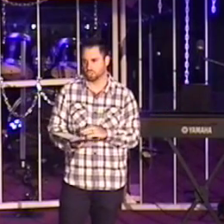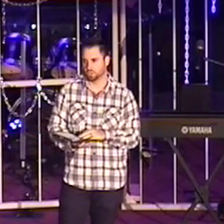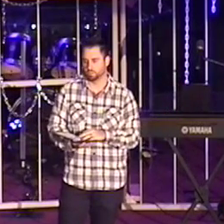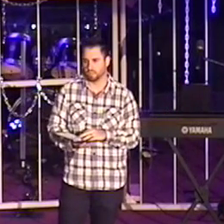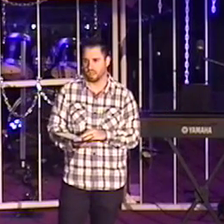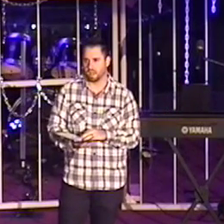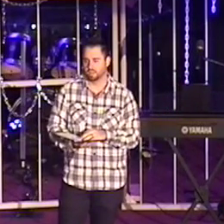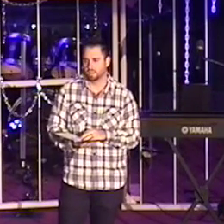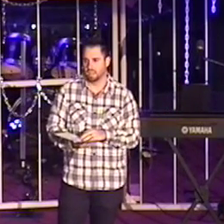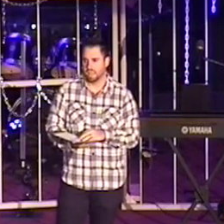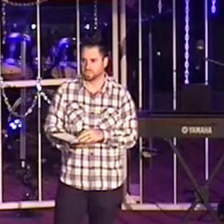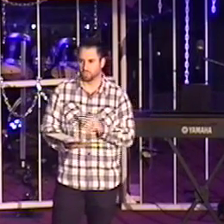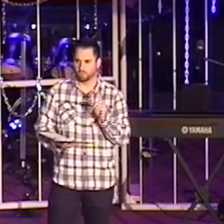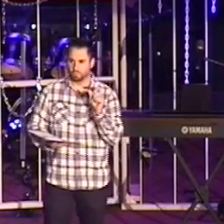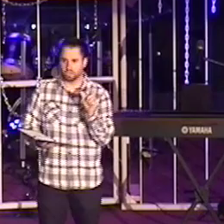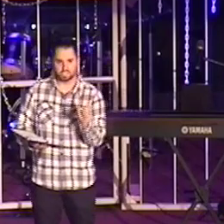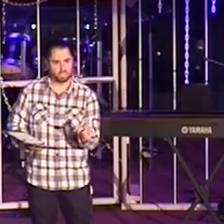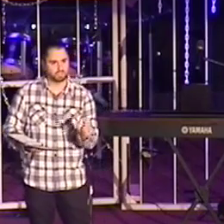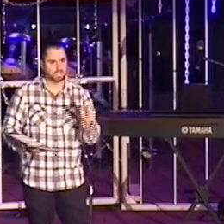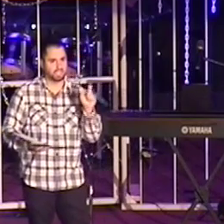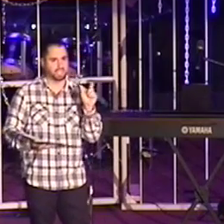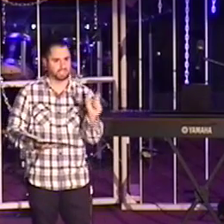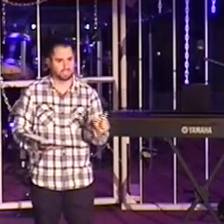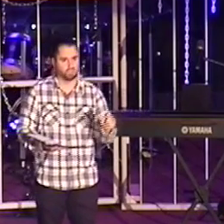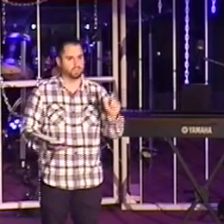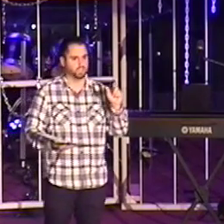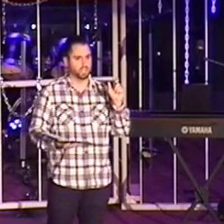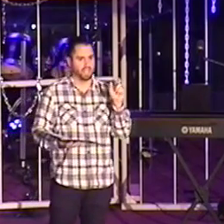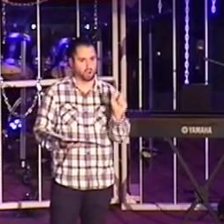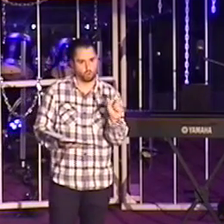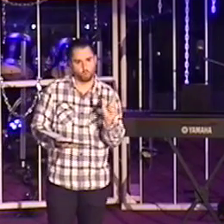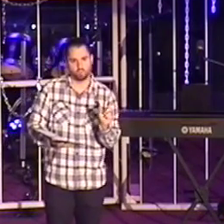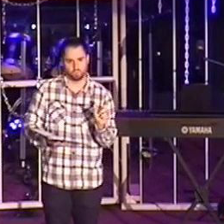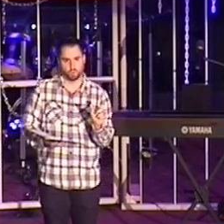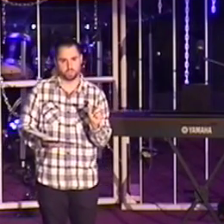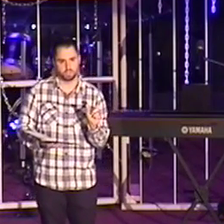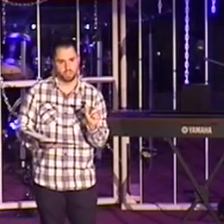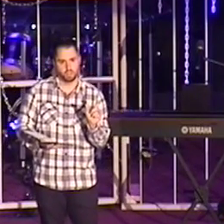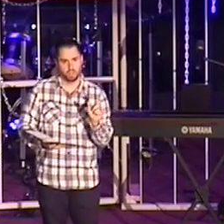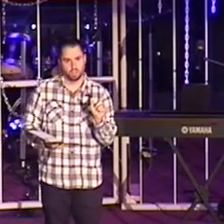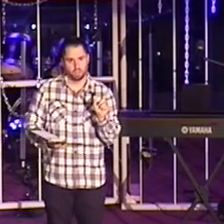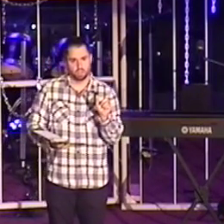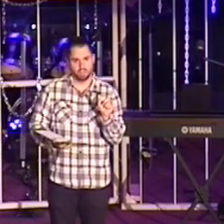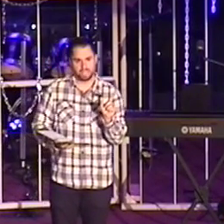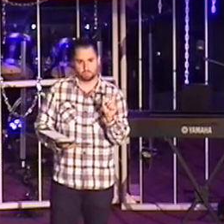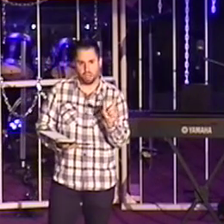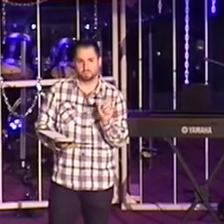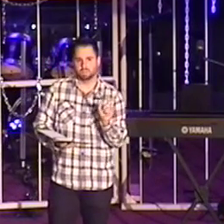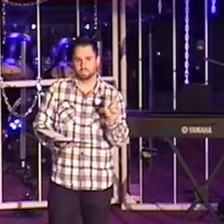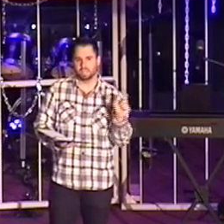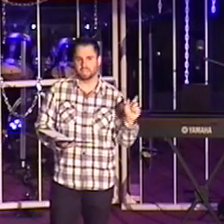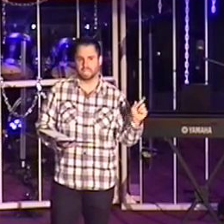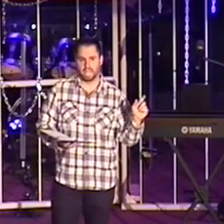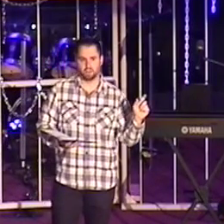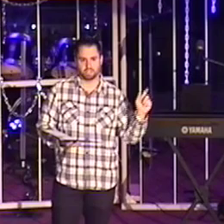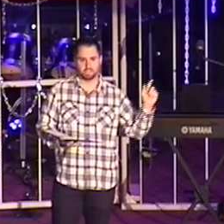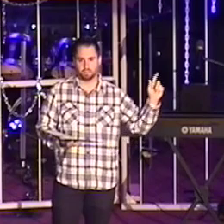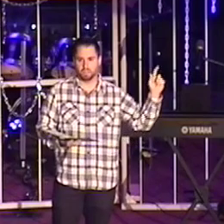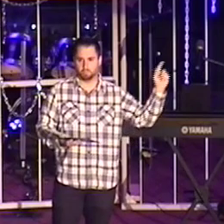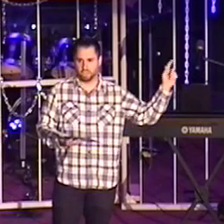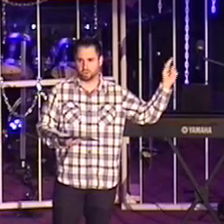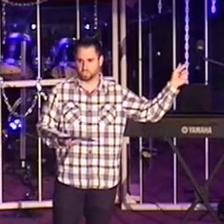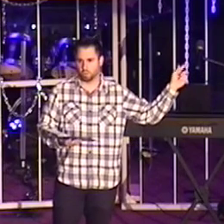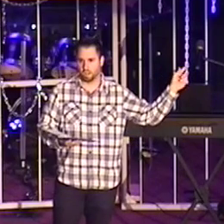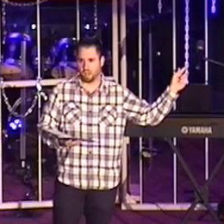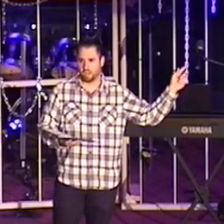our relationship with God. And so if we are self-seeking and selfish in our workforce, that can probably be an indicator that